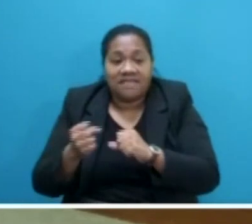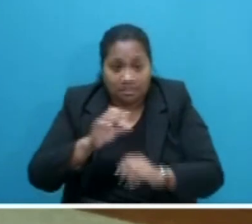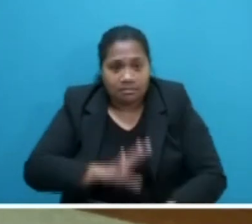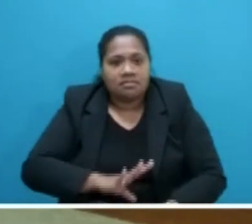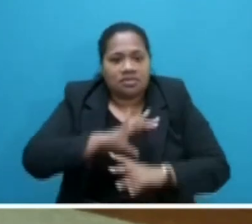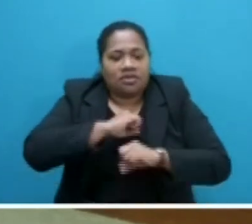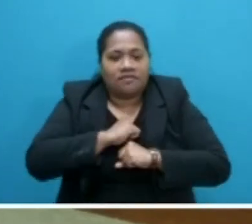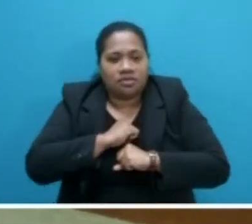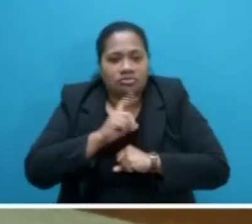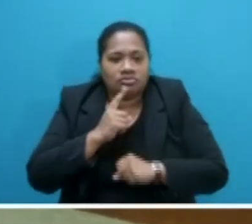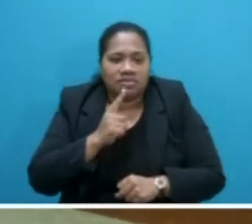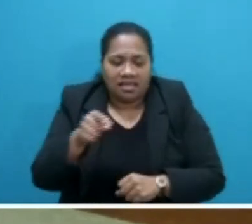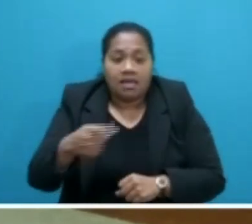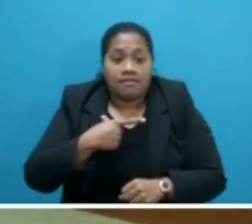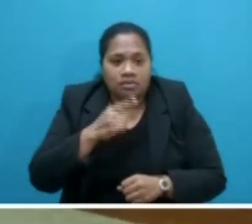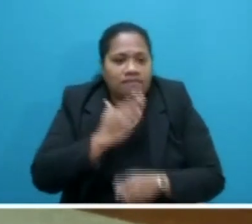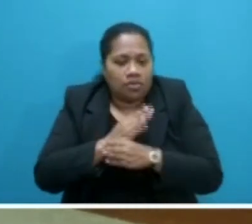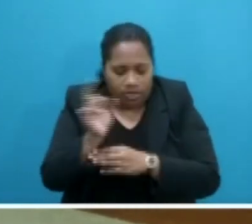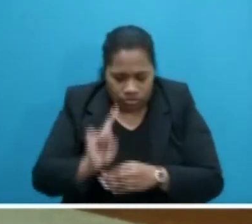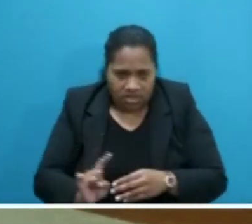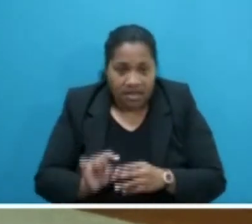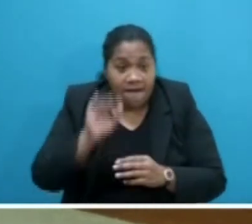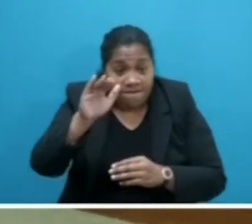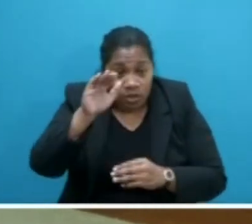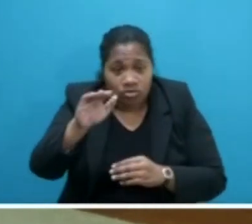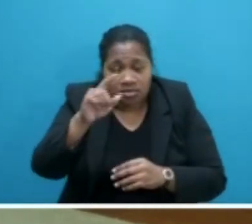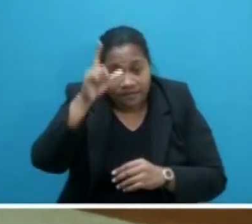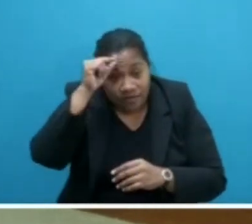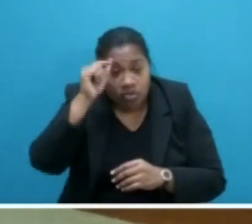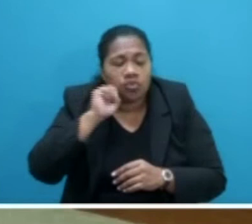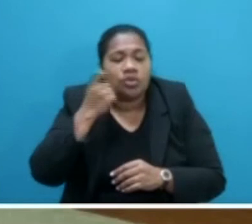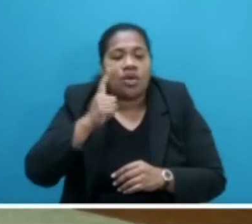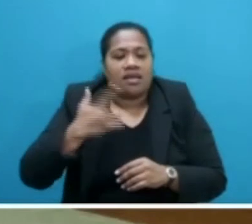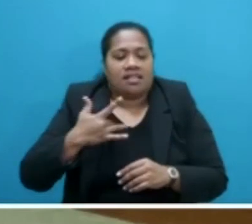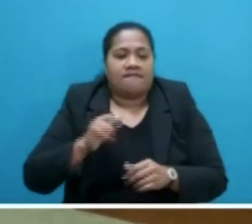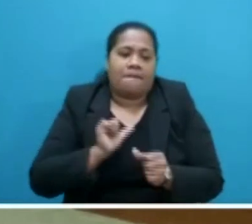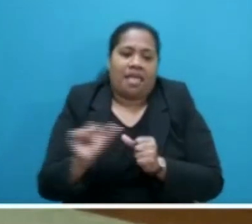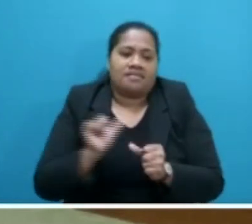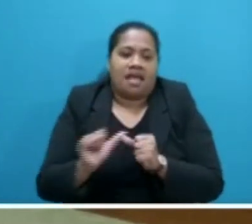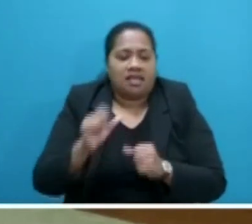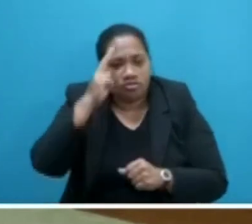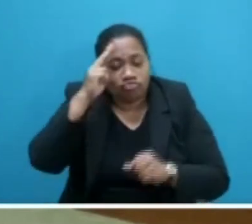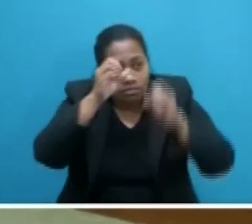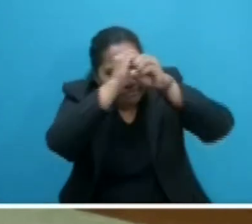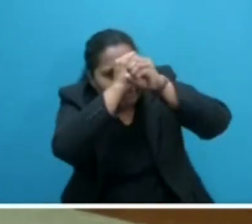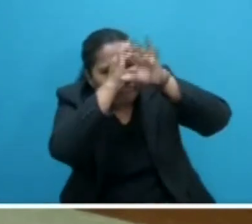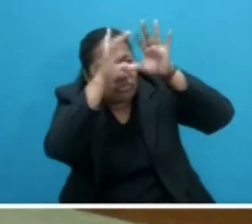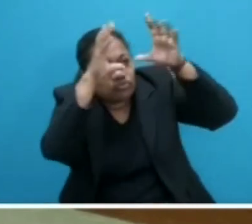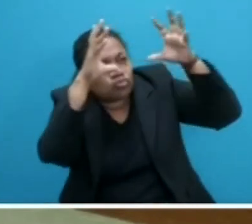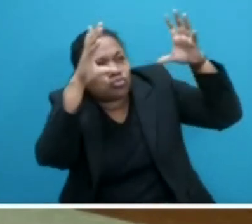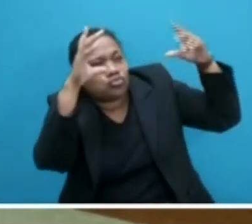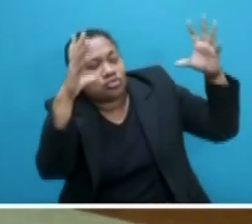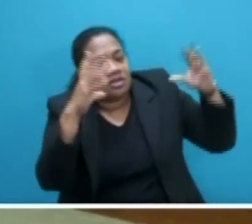of our work today, those future Fijians will be better, live better, and dream bigger than we